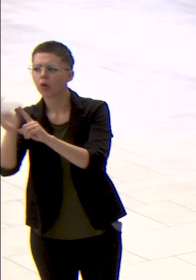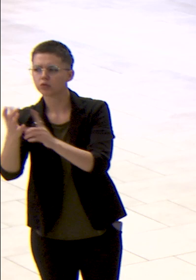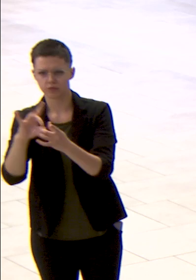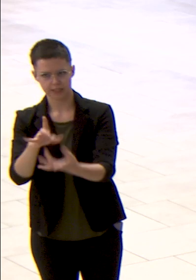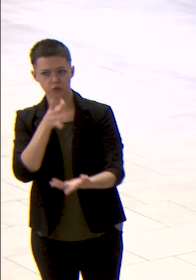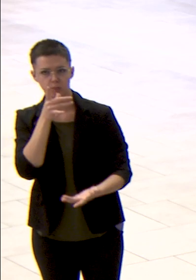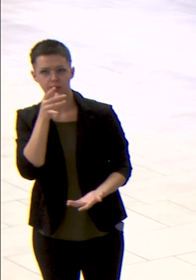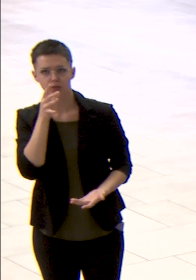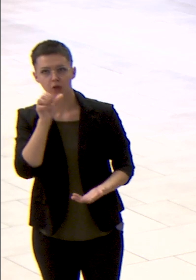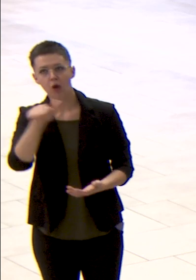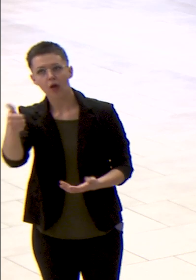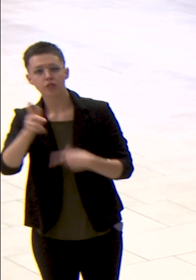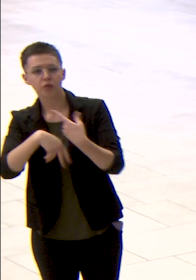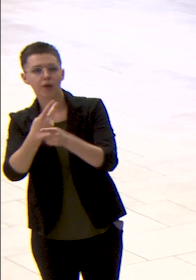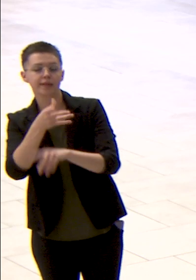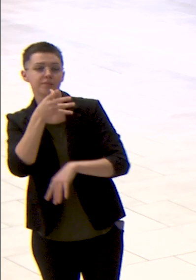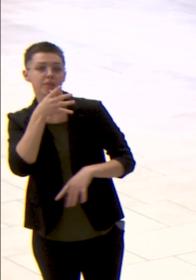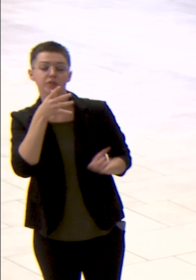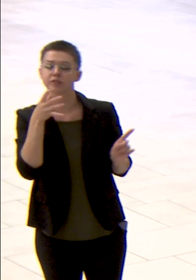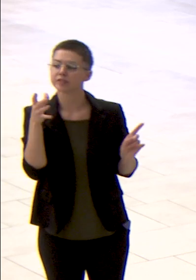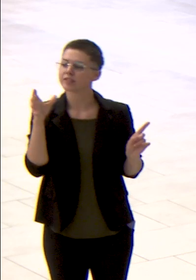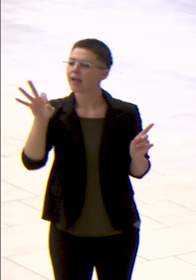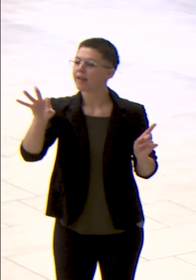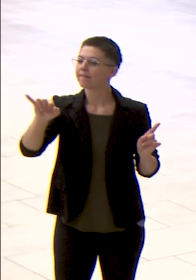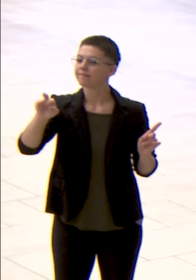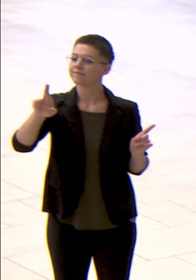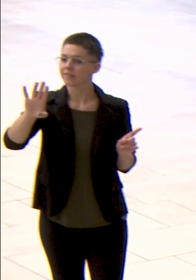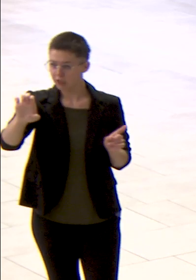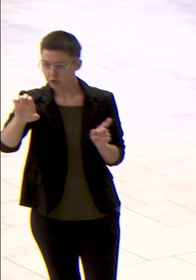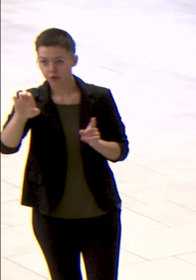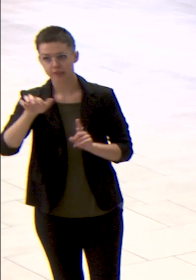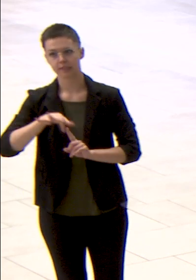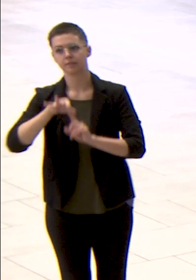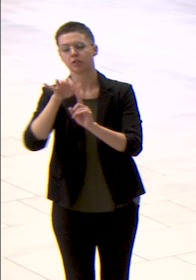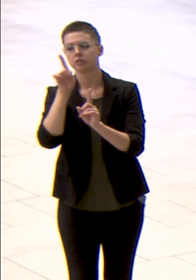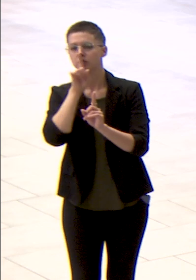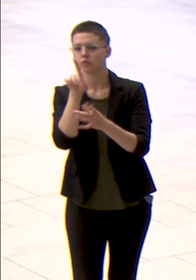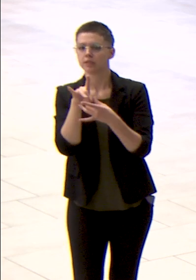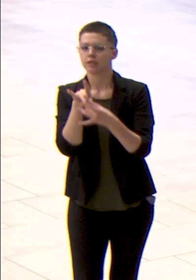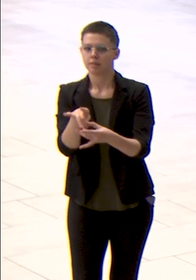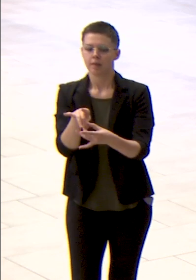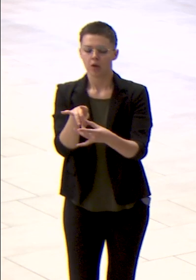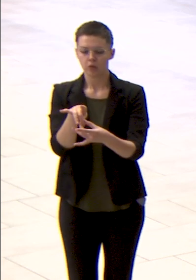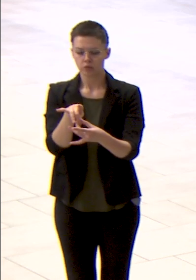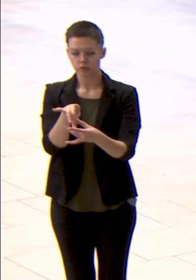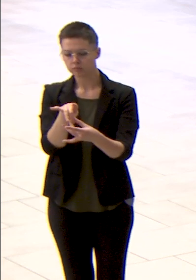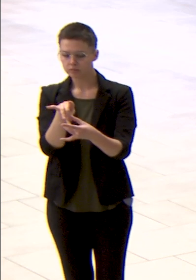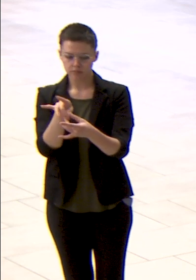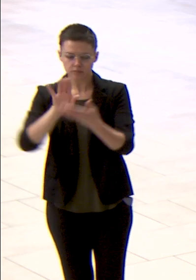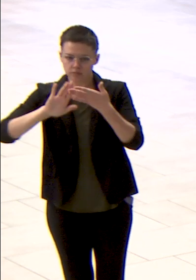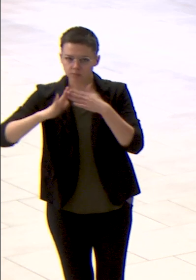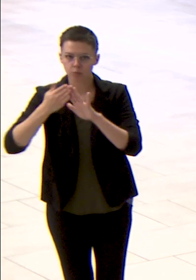thing, like other type of mothers? Or? Yeah, Fierce especially has always been about, you know, being a